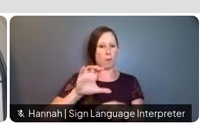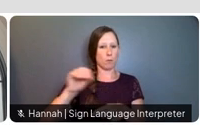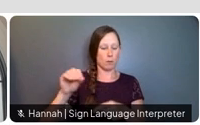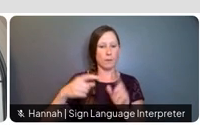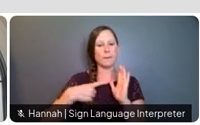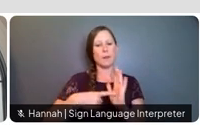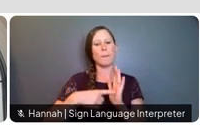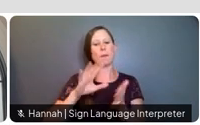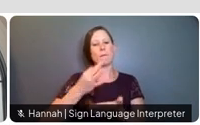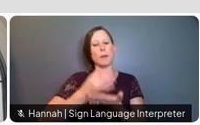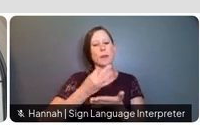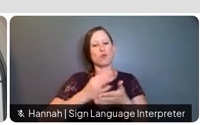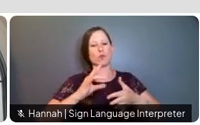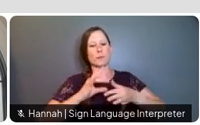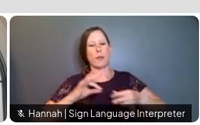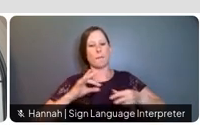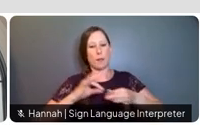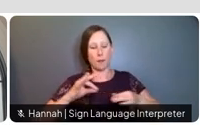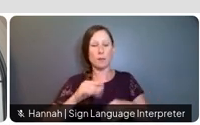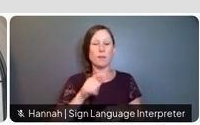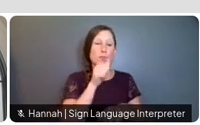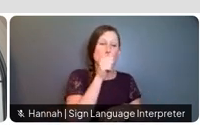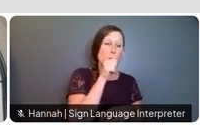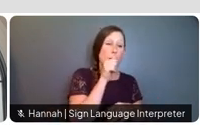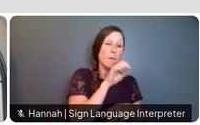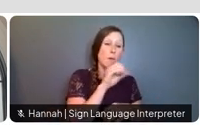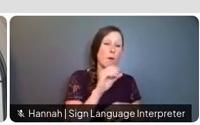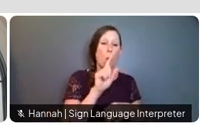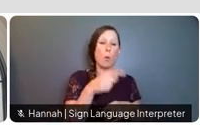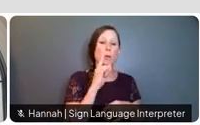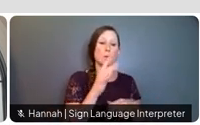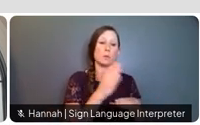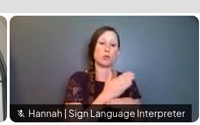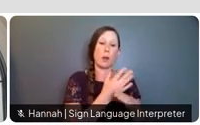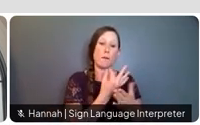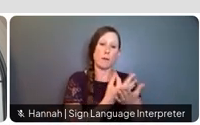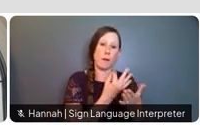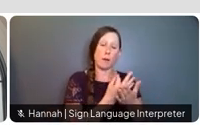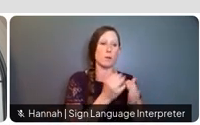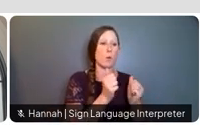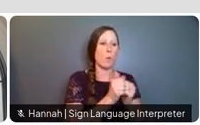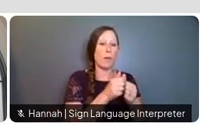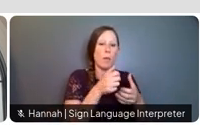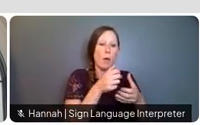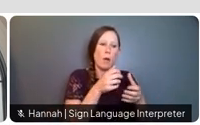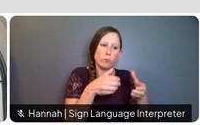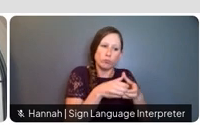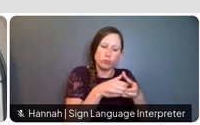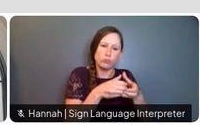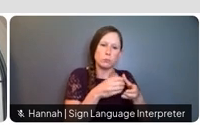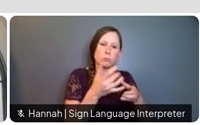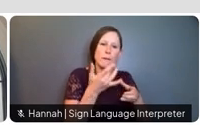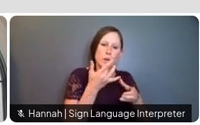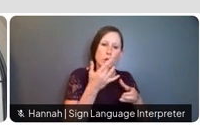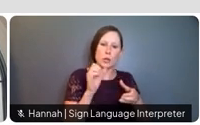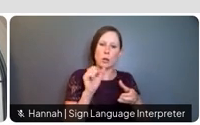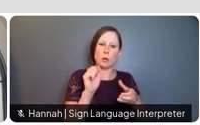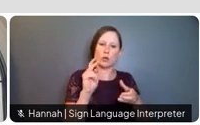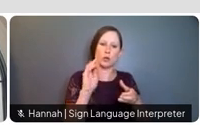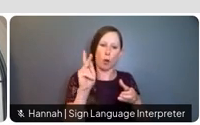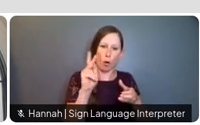statements, right? A lot of times you, as a private company, you only share your financial statements with your preferred stock investors if you're venture backed.